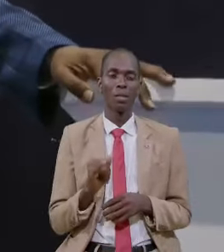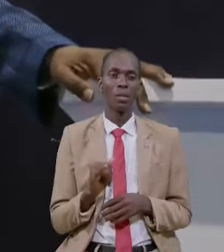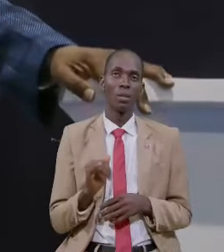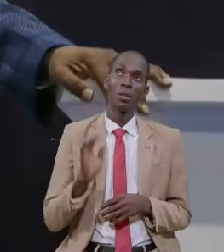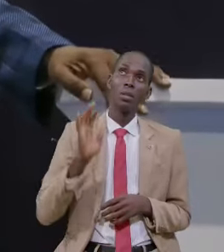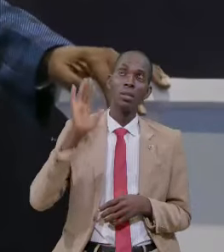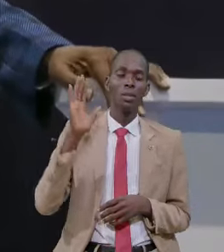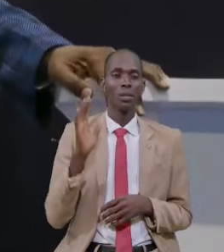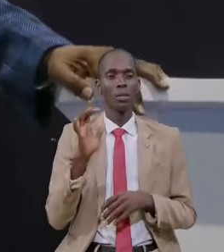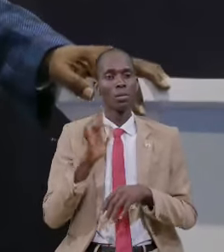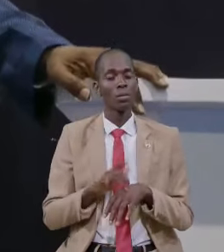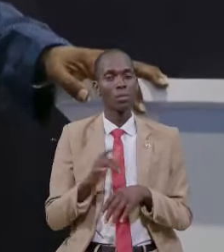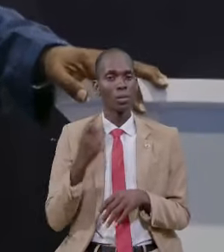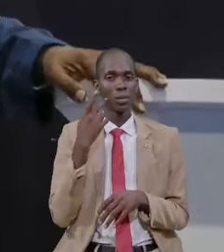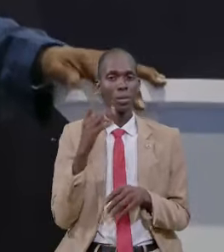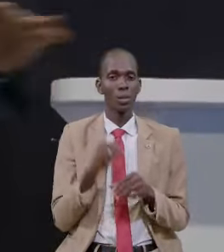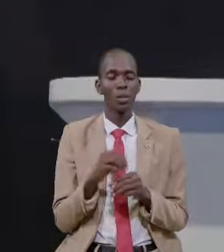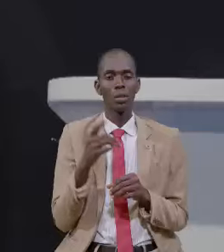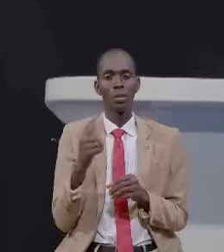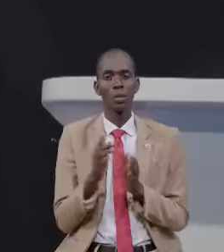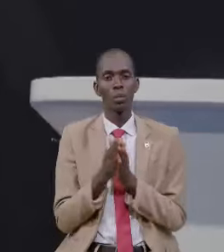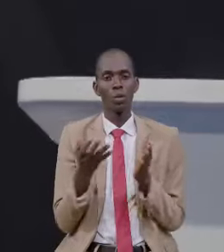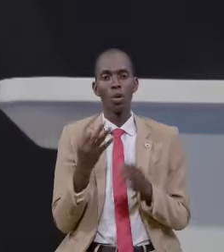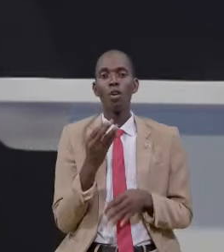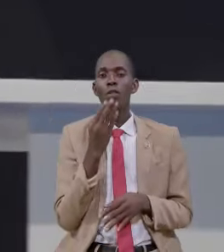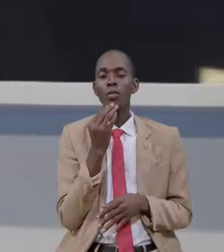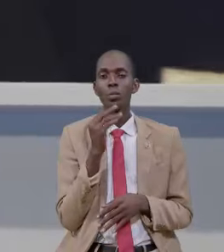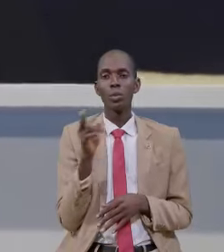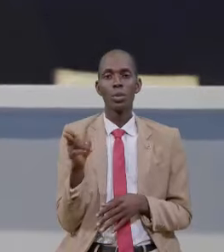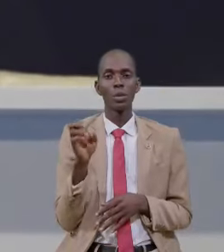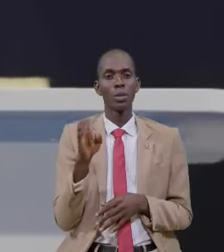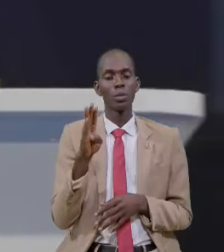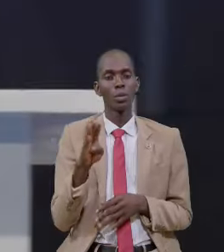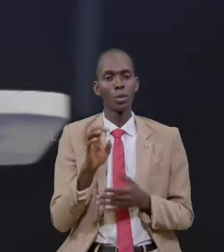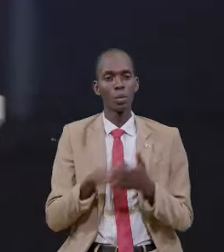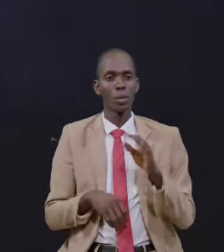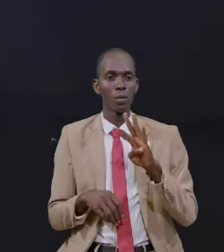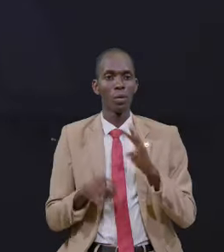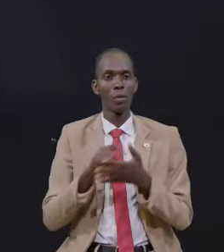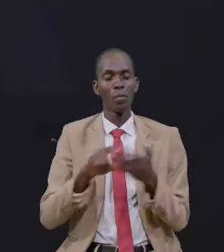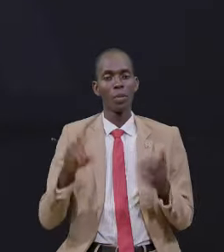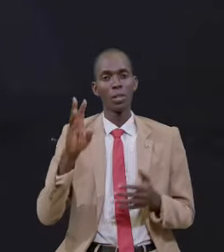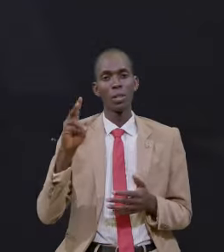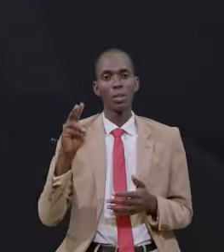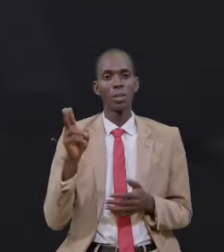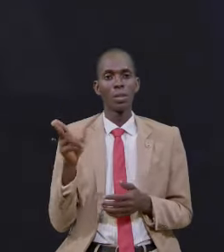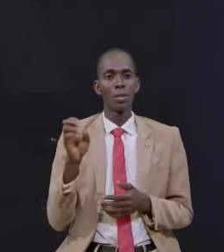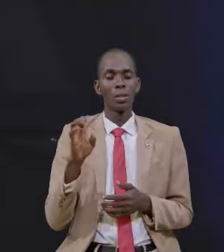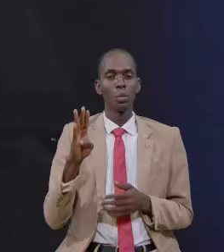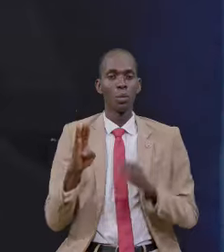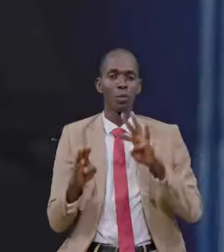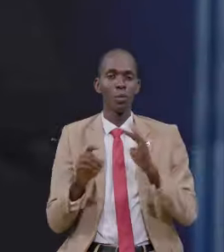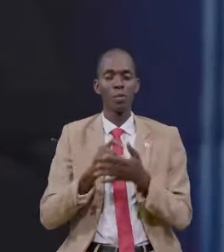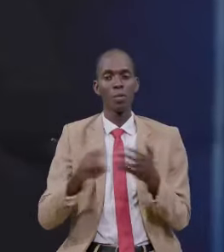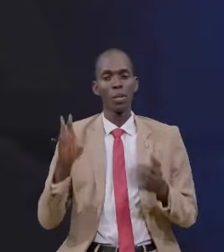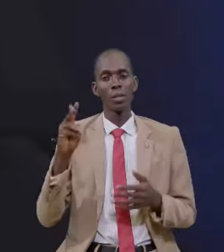chapter 4, verse 16. Hebrews chapter 4. We're reading from verse 16.